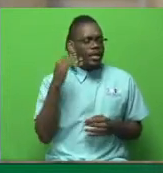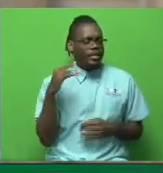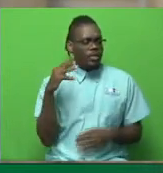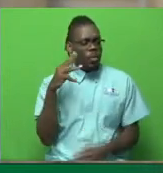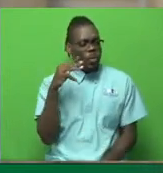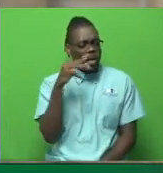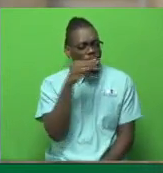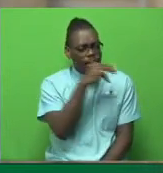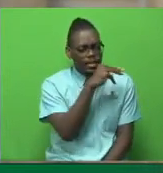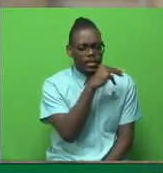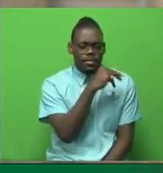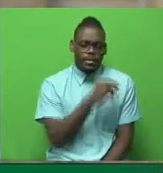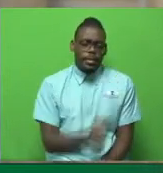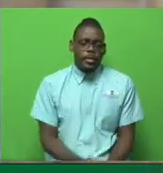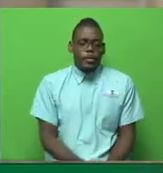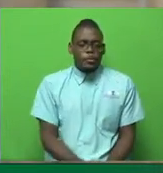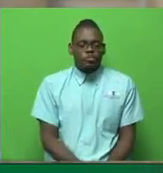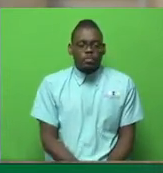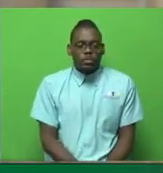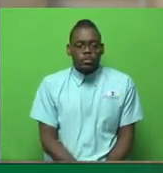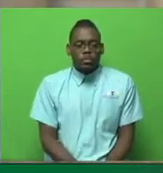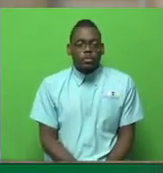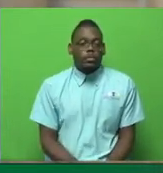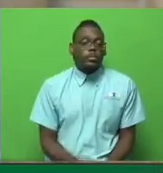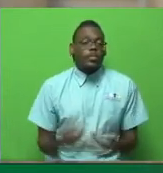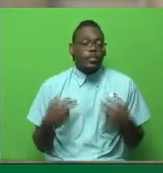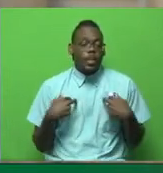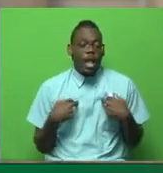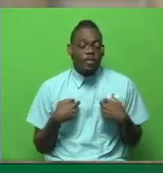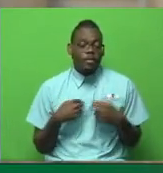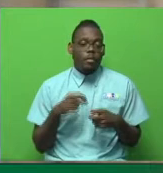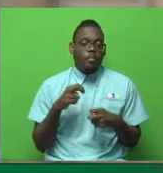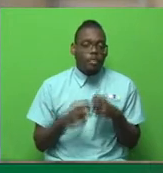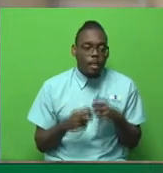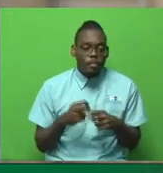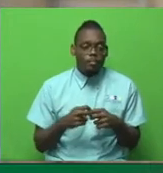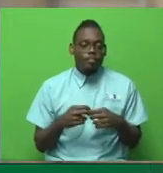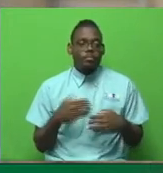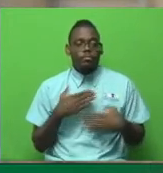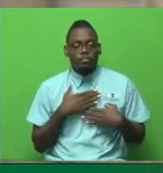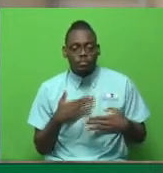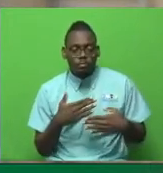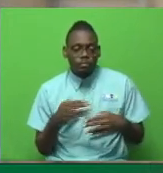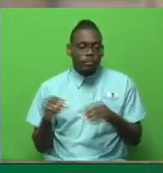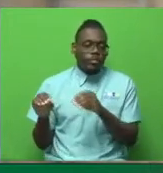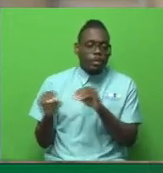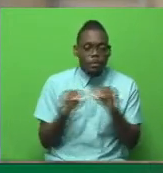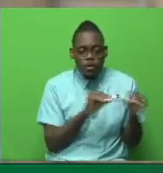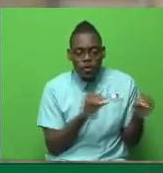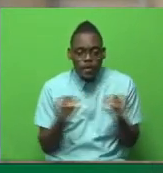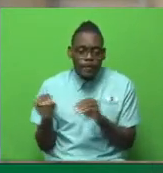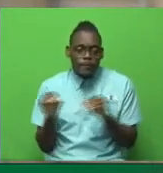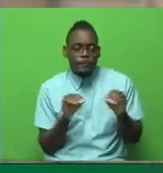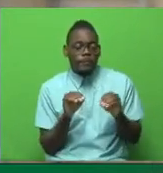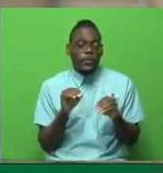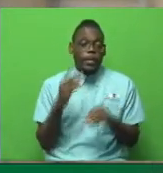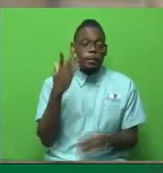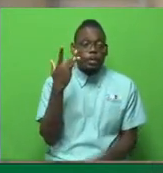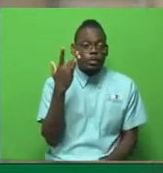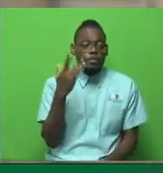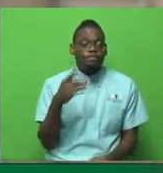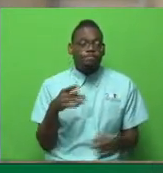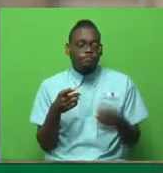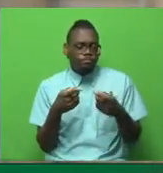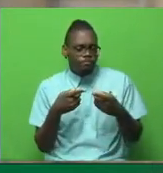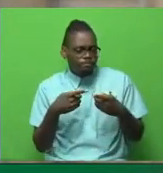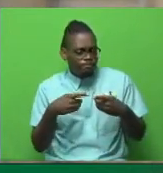with my moving during the national anthem because of an emergency situation but they have no problem sitting